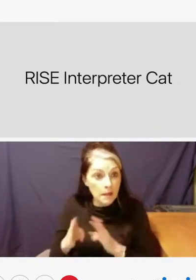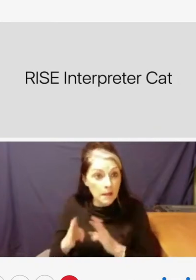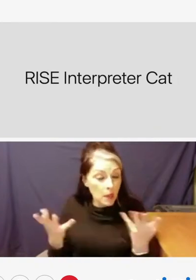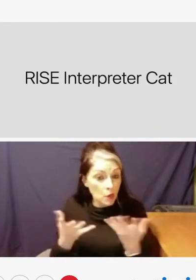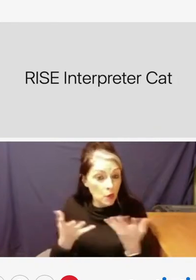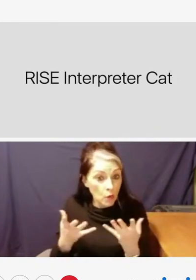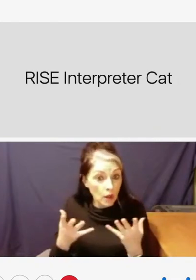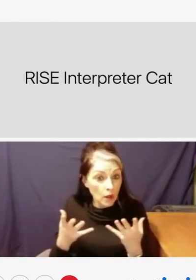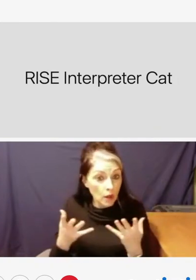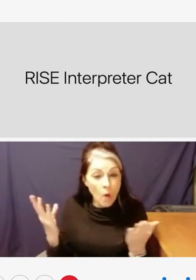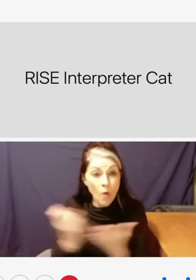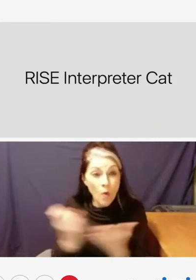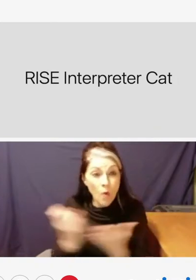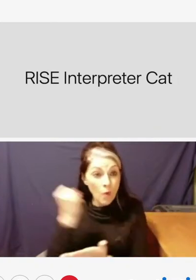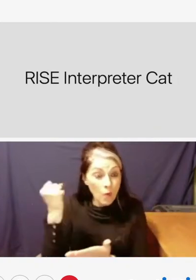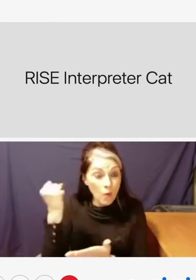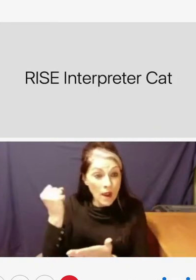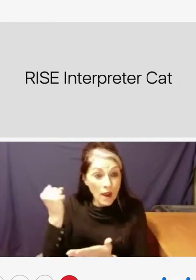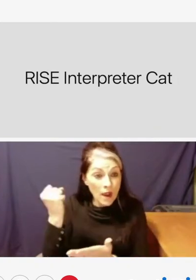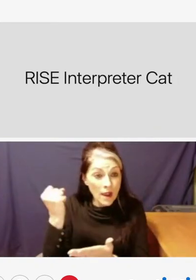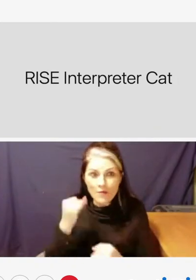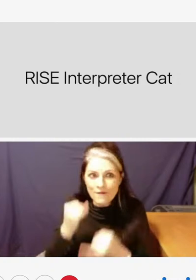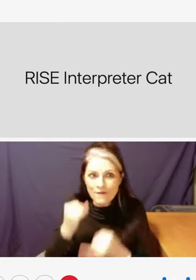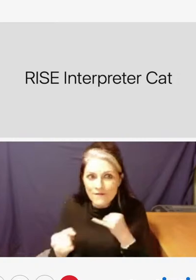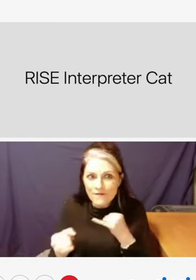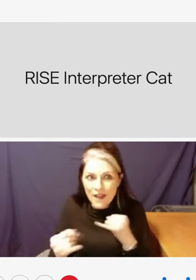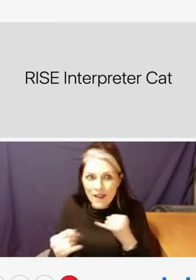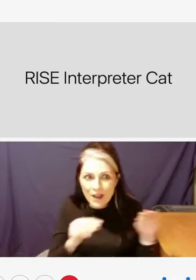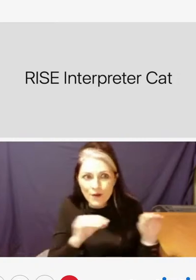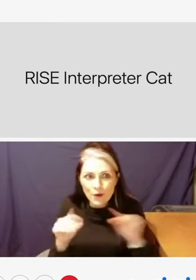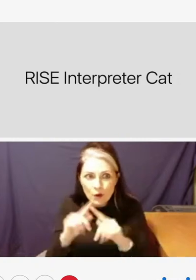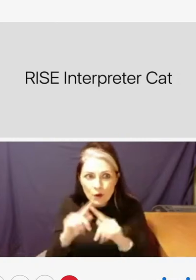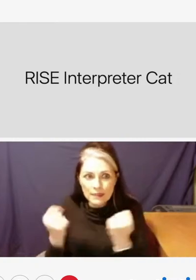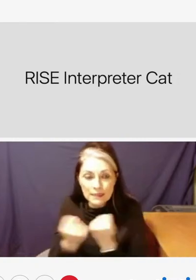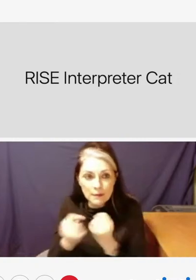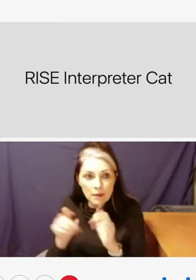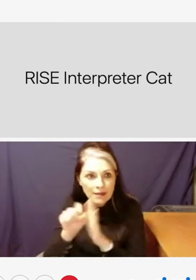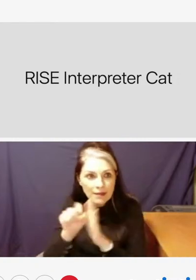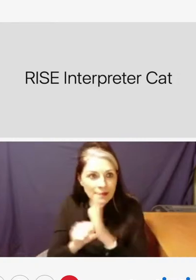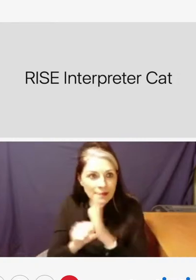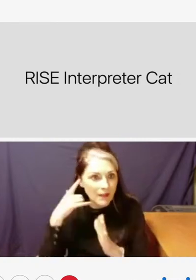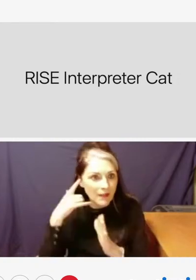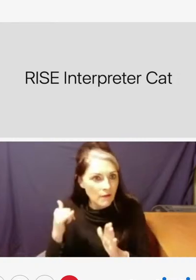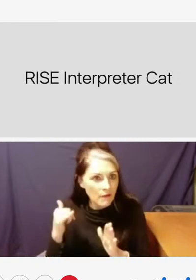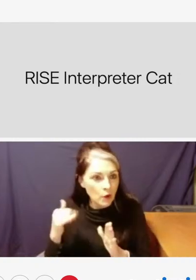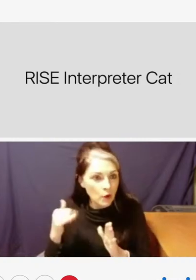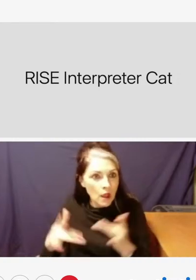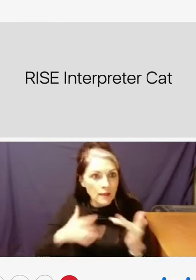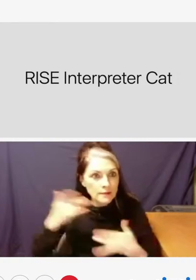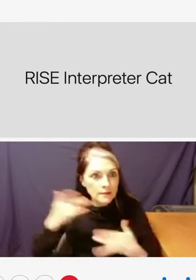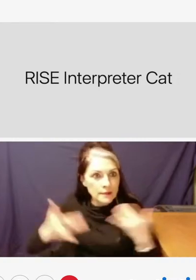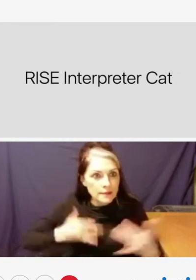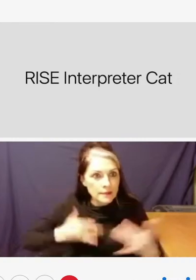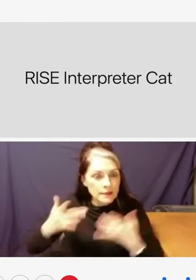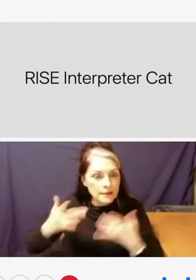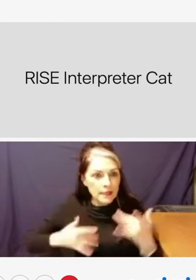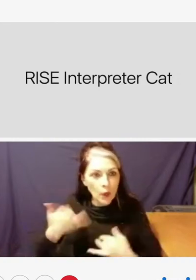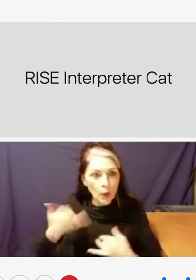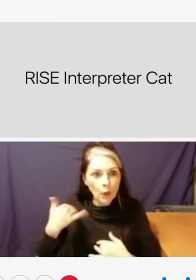the final teams within California which is extremely exciting and have security spot